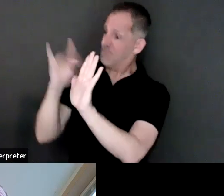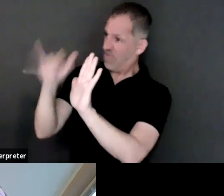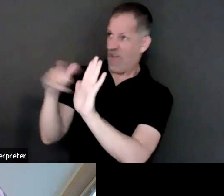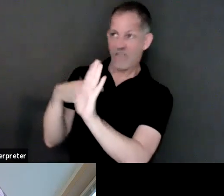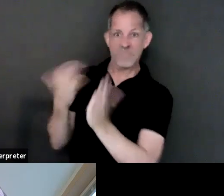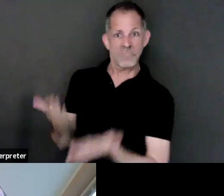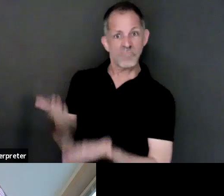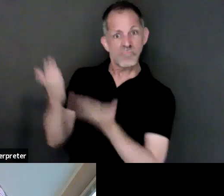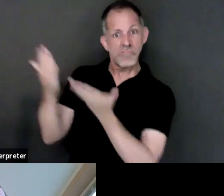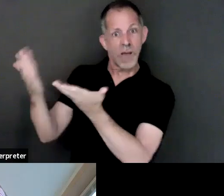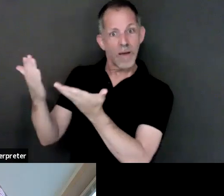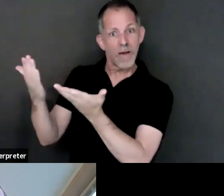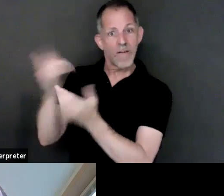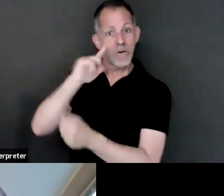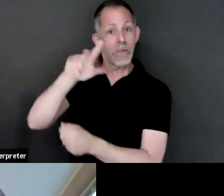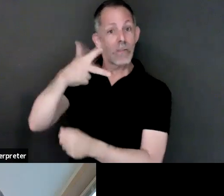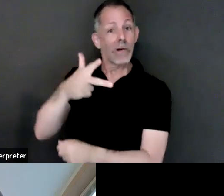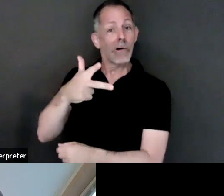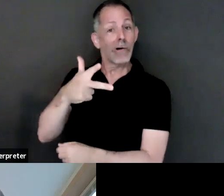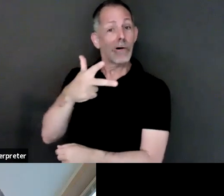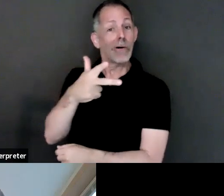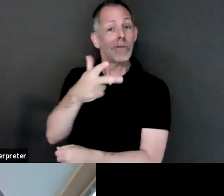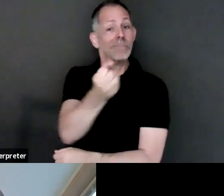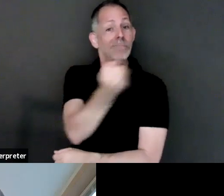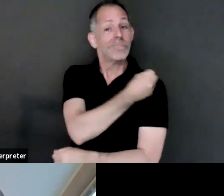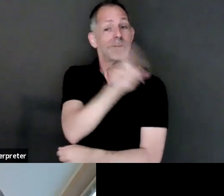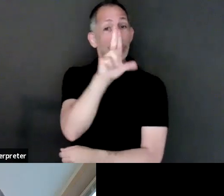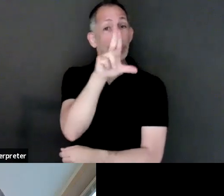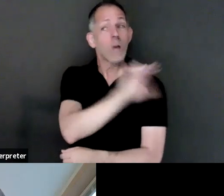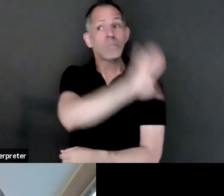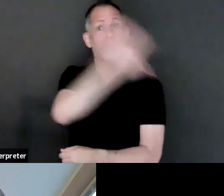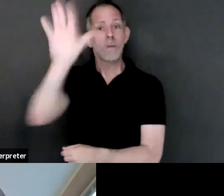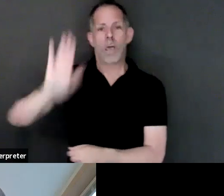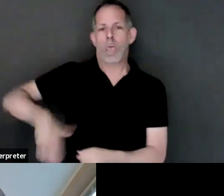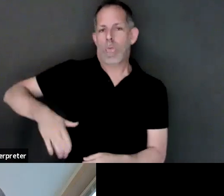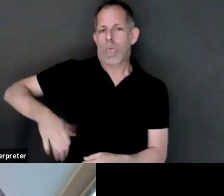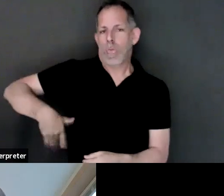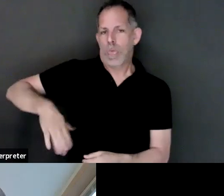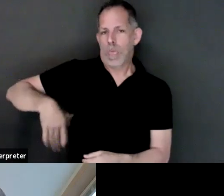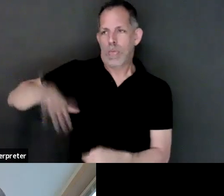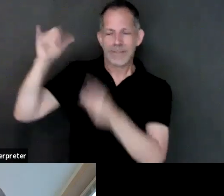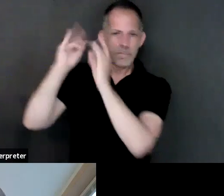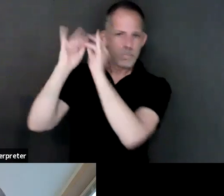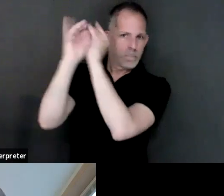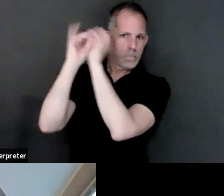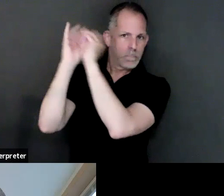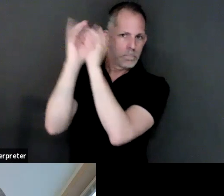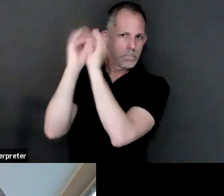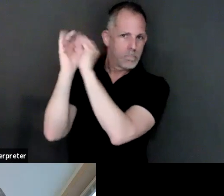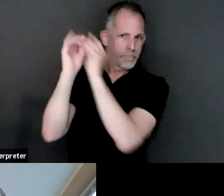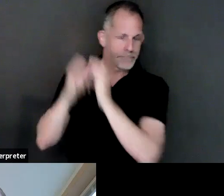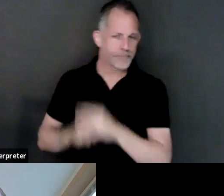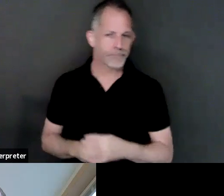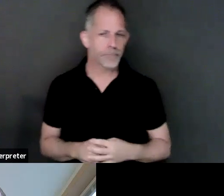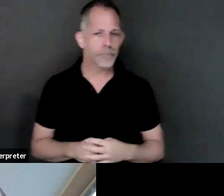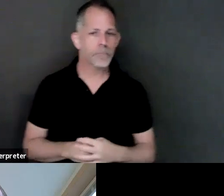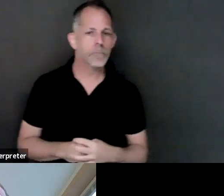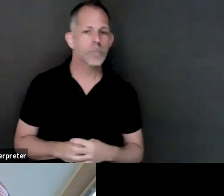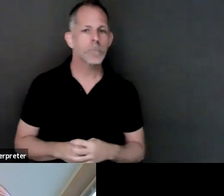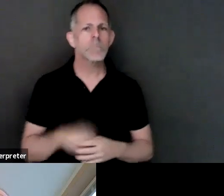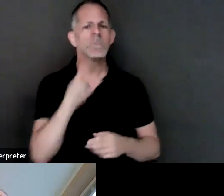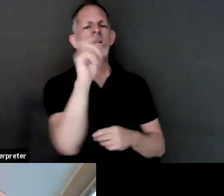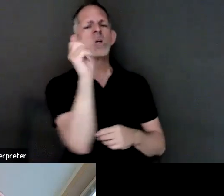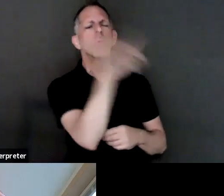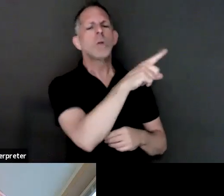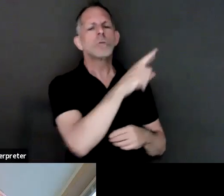Okay, do we have any information on outbreaks or level of protection at long-term care facilities?